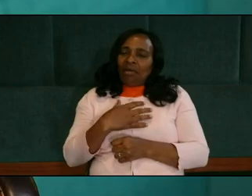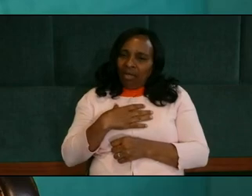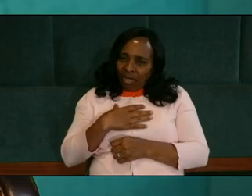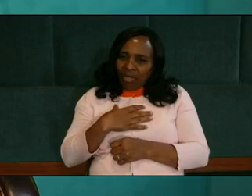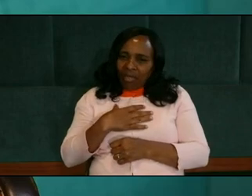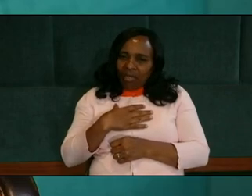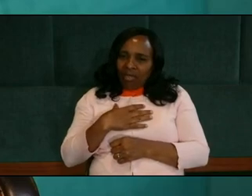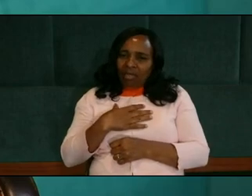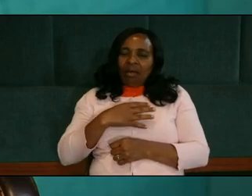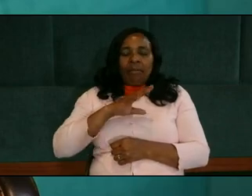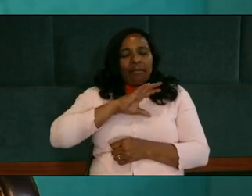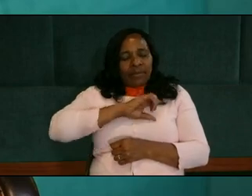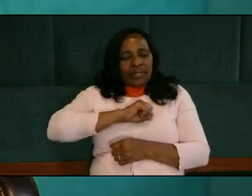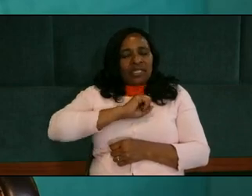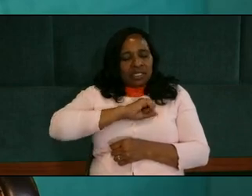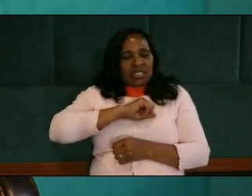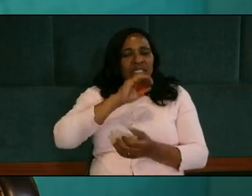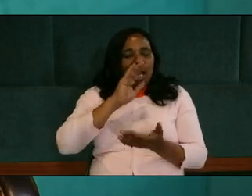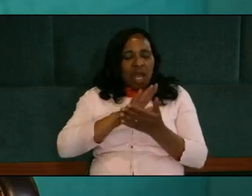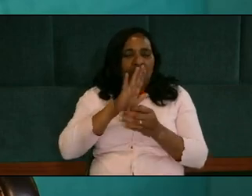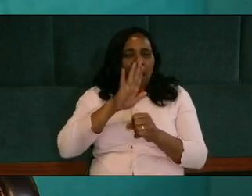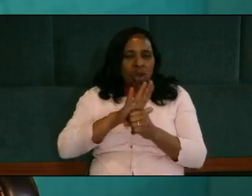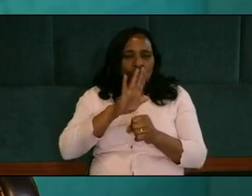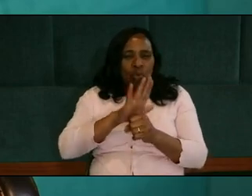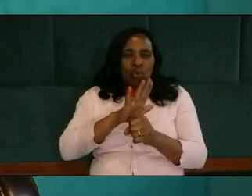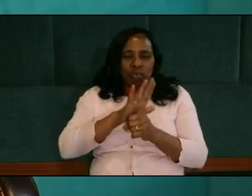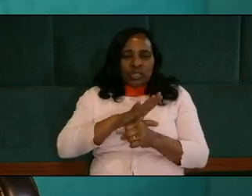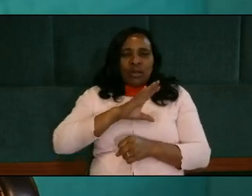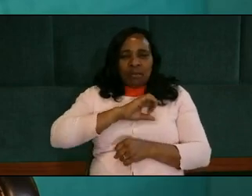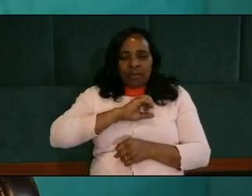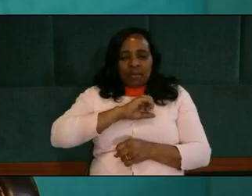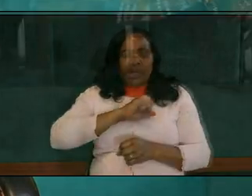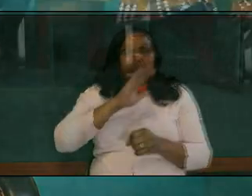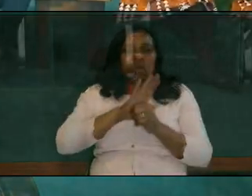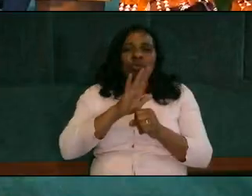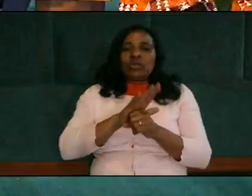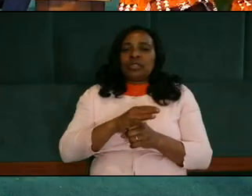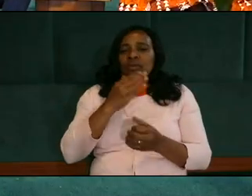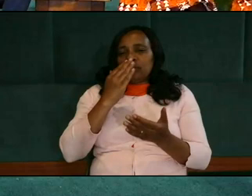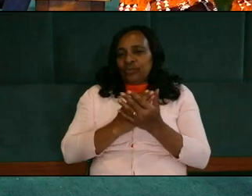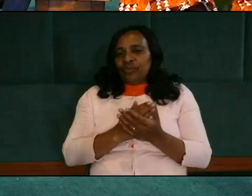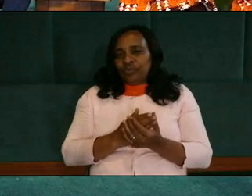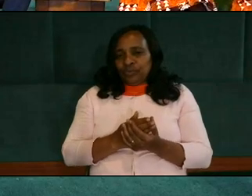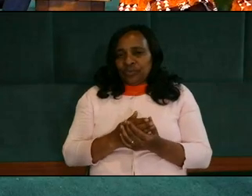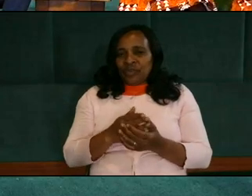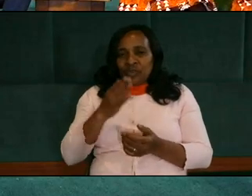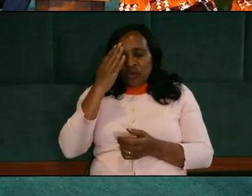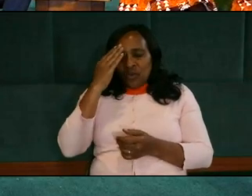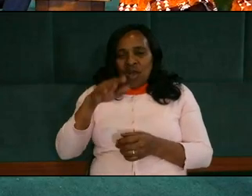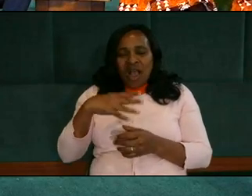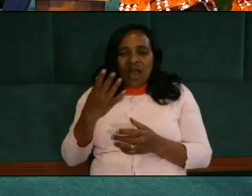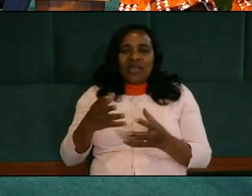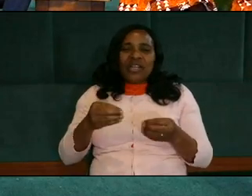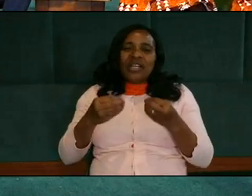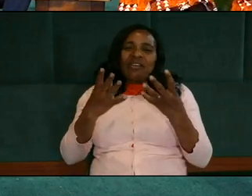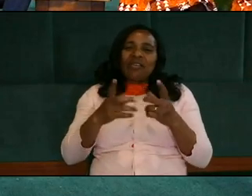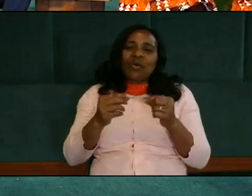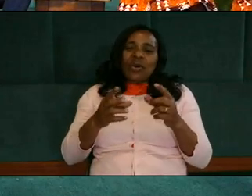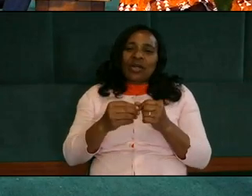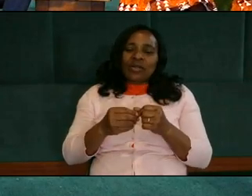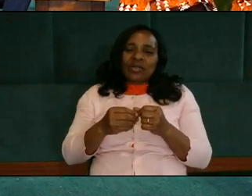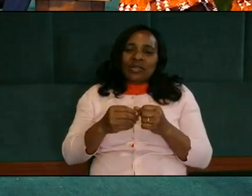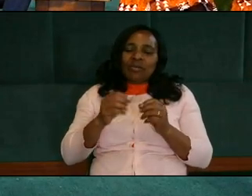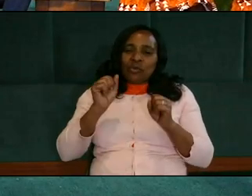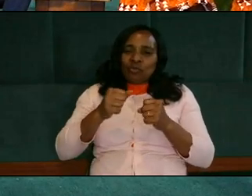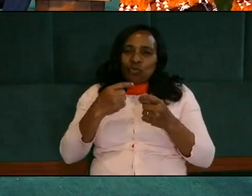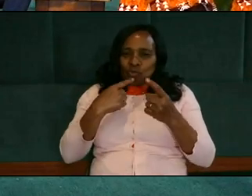that's patience. That's a lot of patience. Back to you, Eugene. Right. You know how they give awards and there's always an honorable